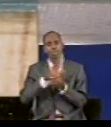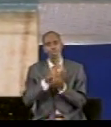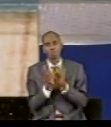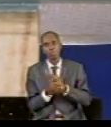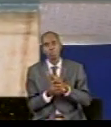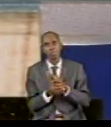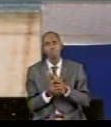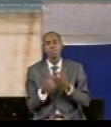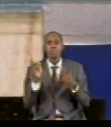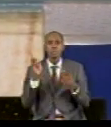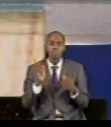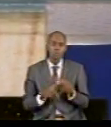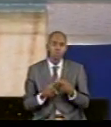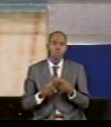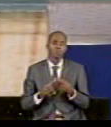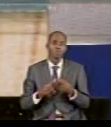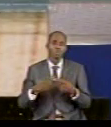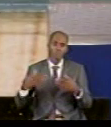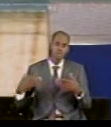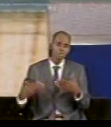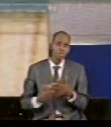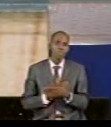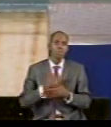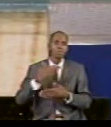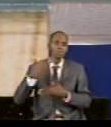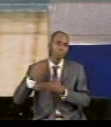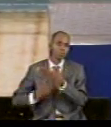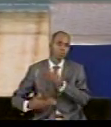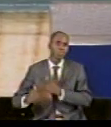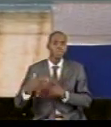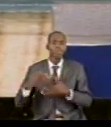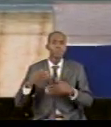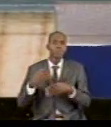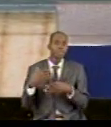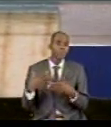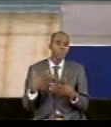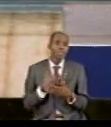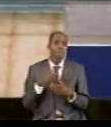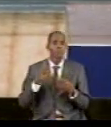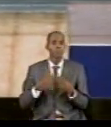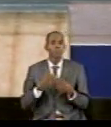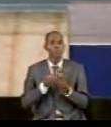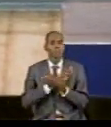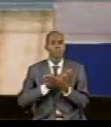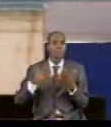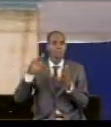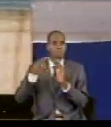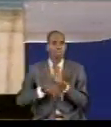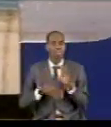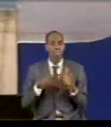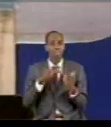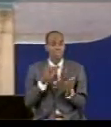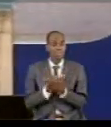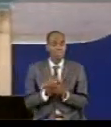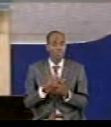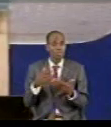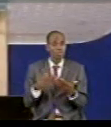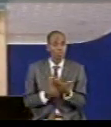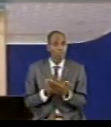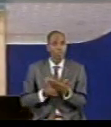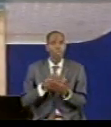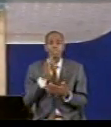to regeneration, and to righteousness. That gospel is